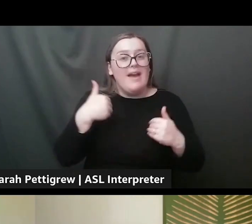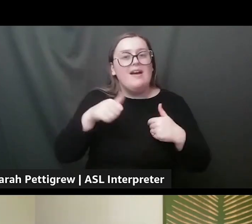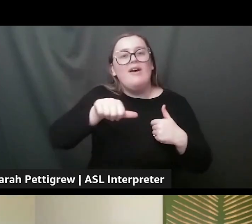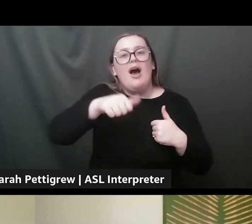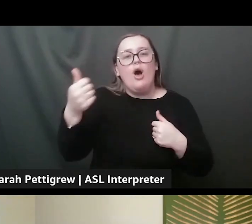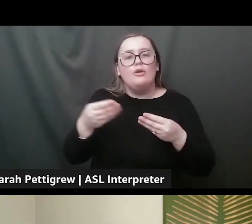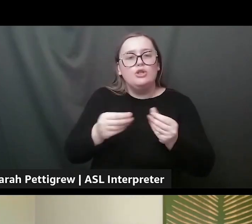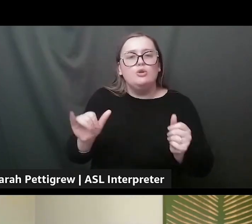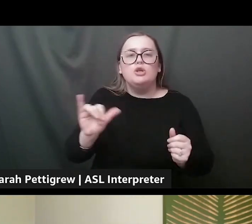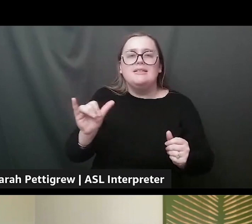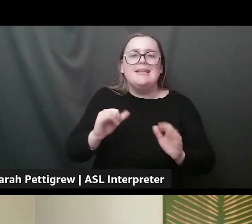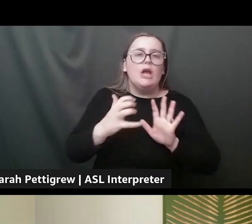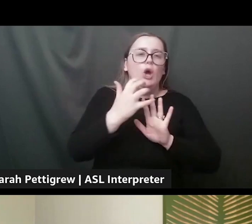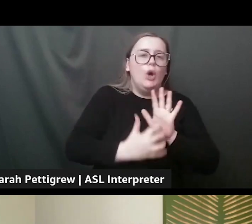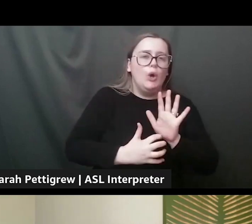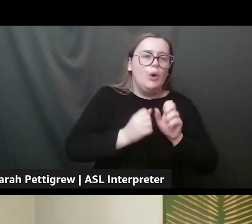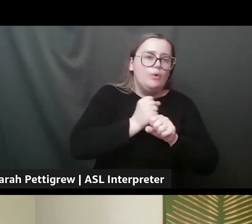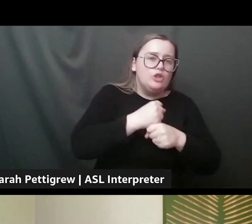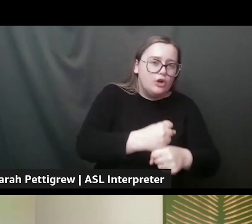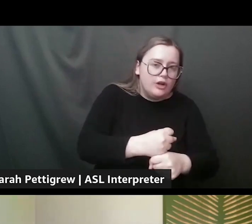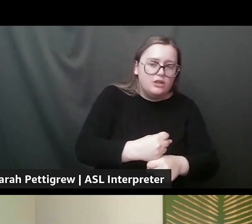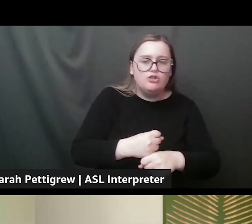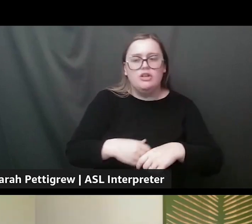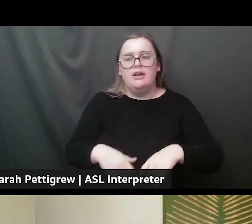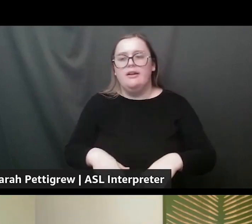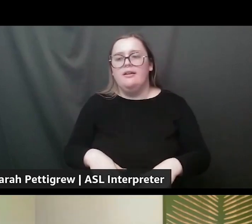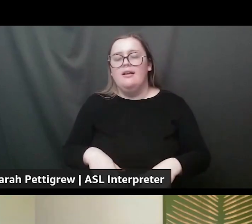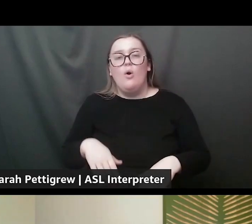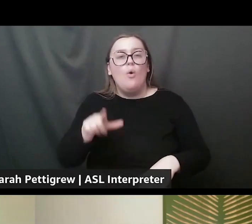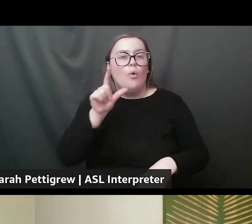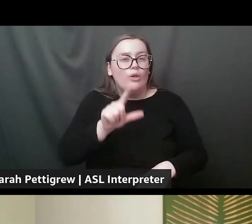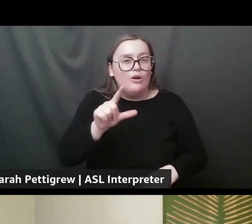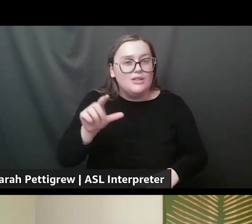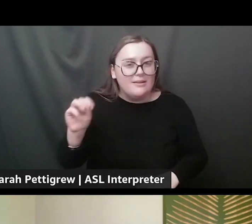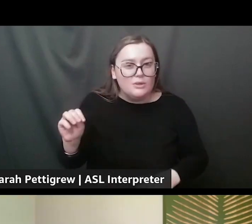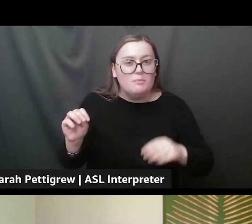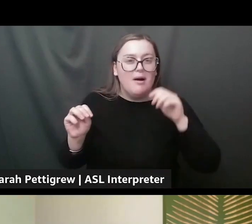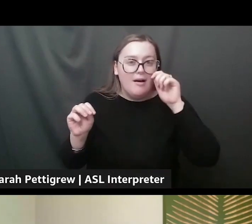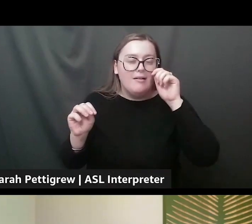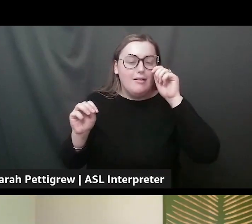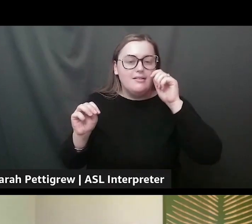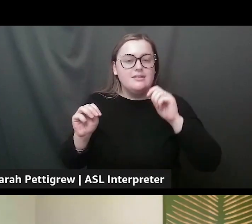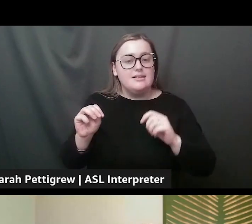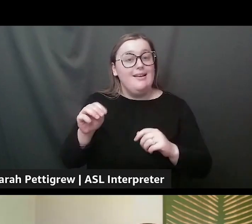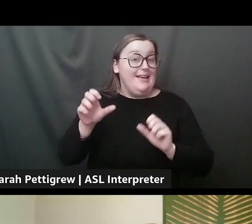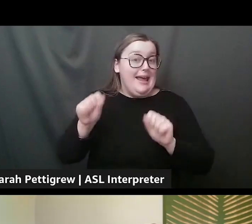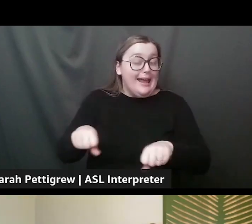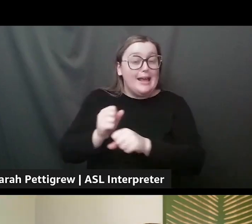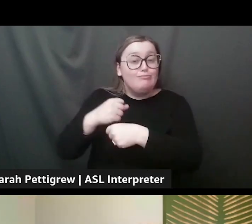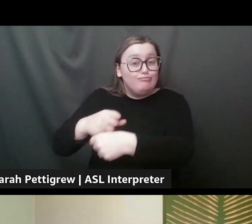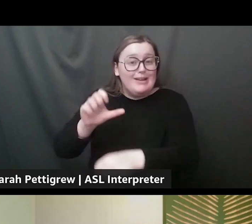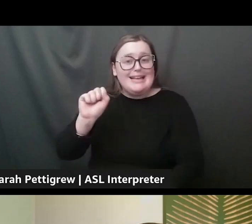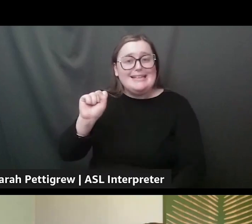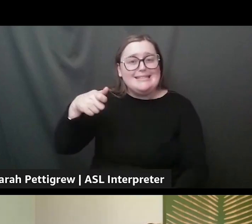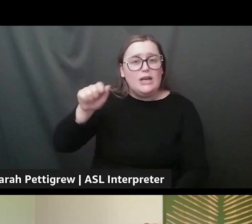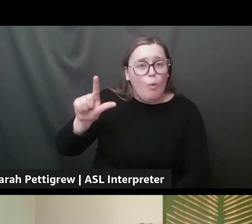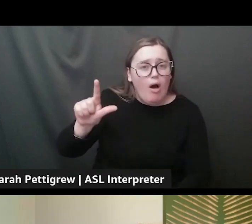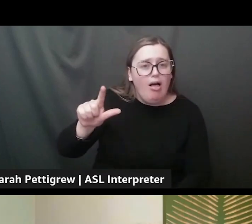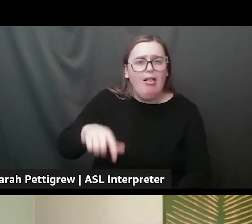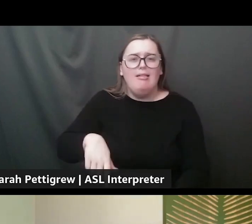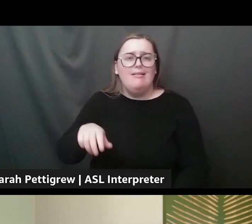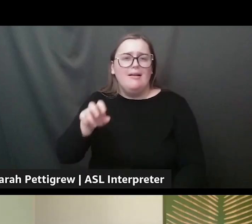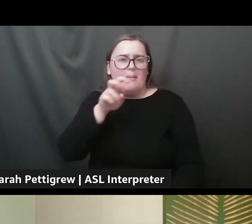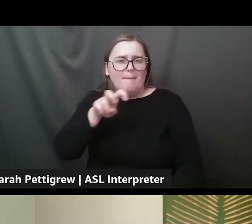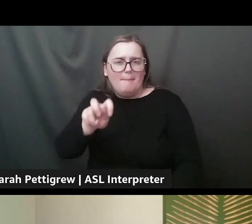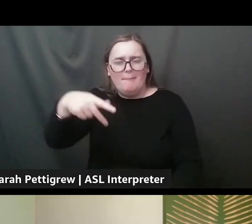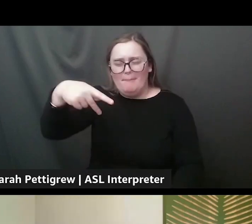code generation, where now you see these large language models can also generate SQL or Python or something else. And then they can